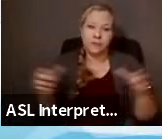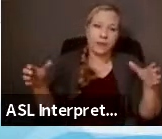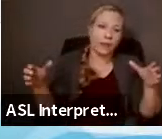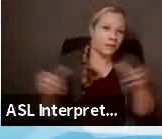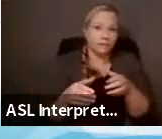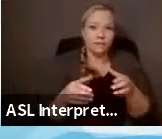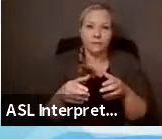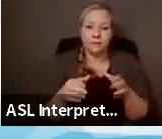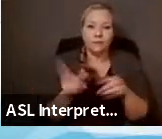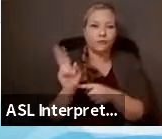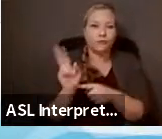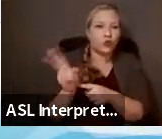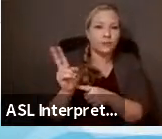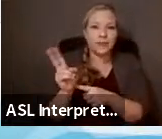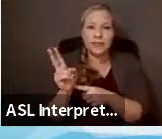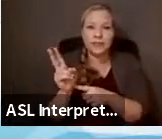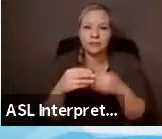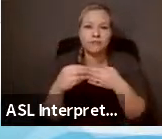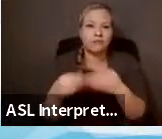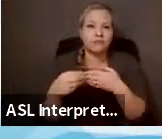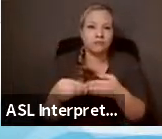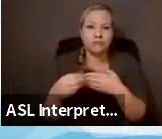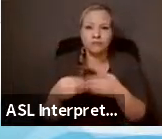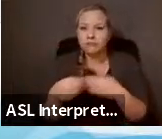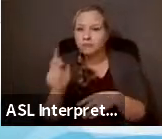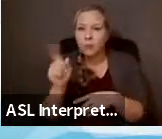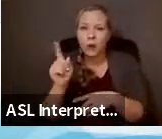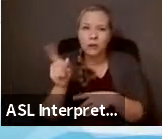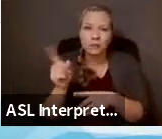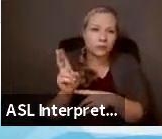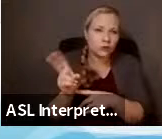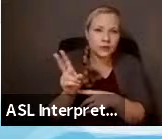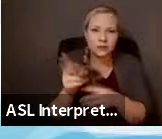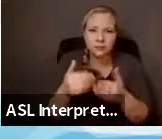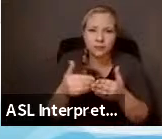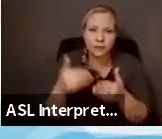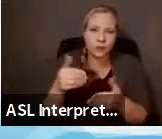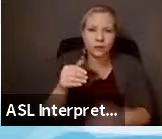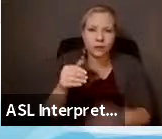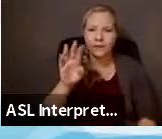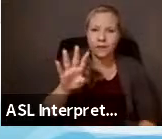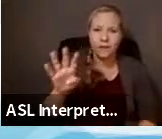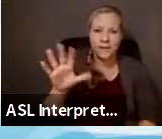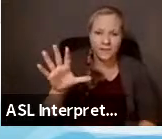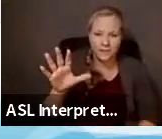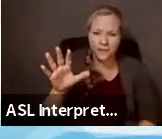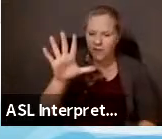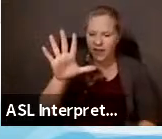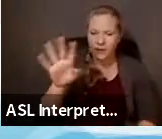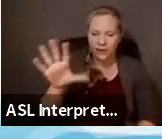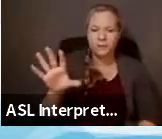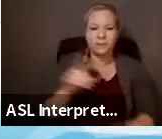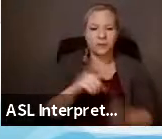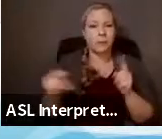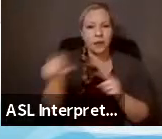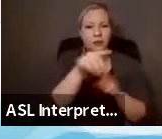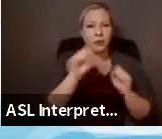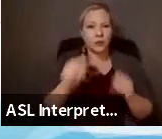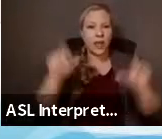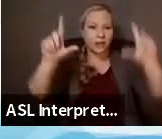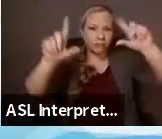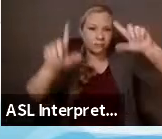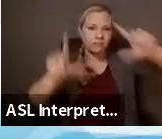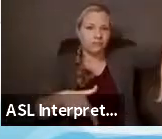comeback call, or maybe a minute and a half. But feel free to just put yourself on mute. You can take your video